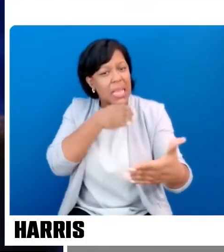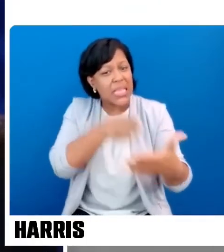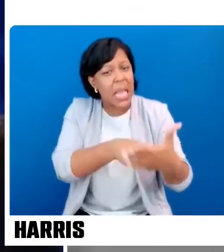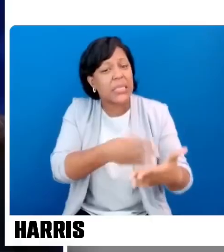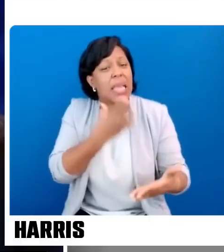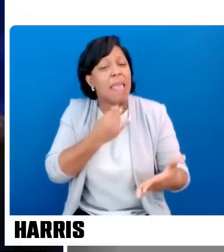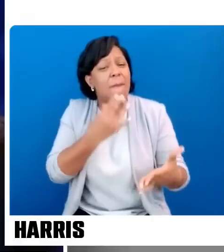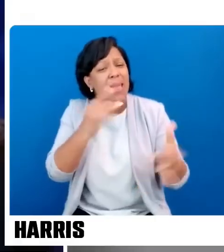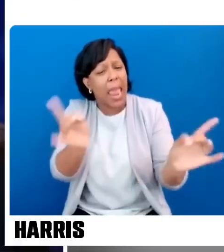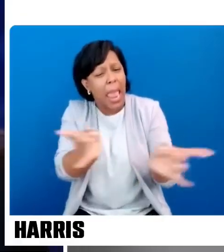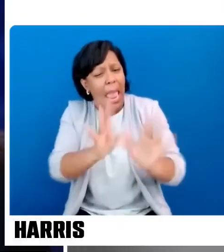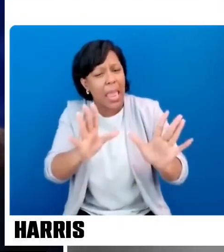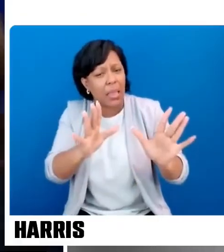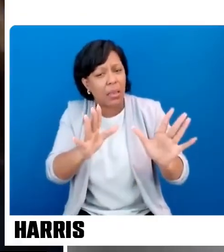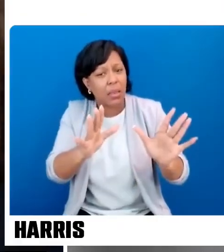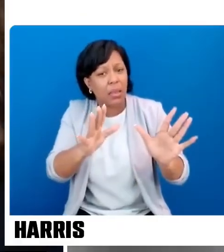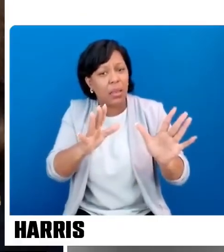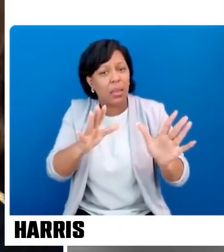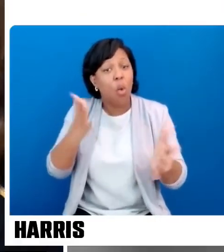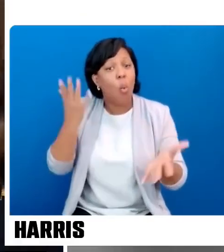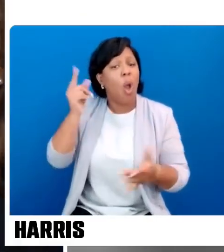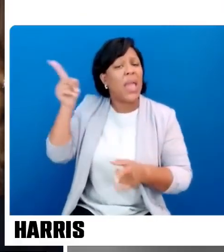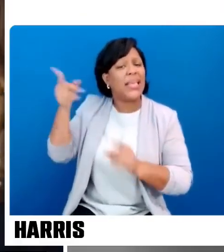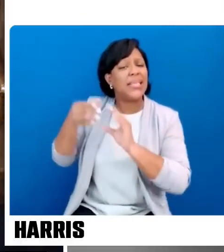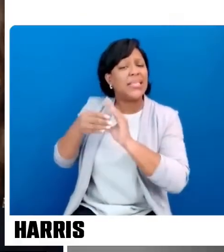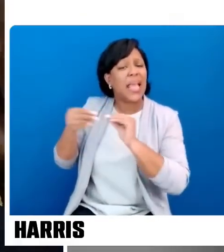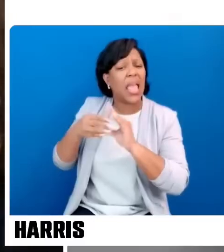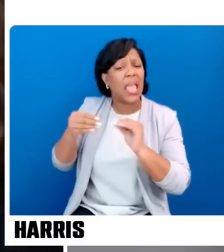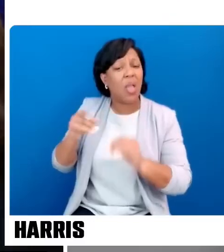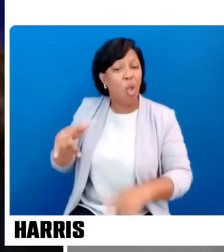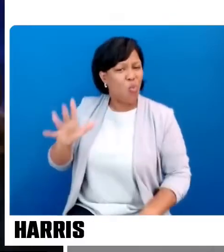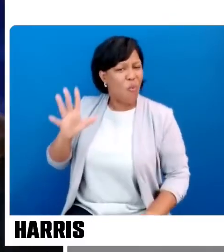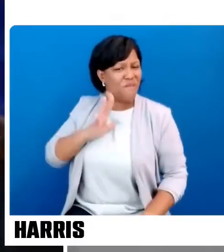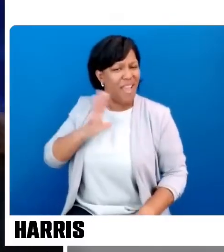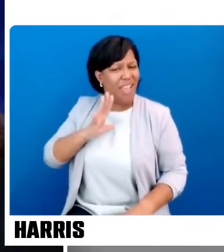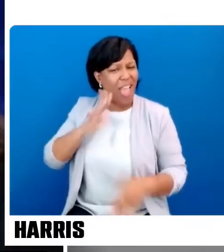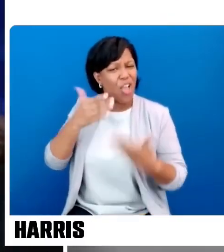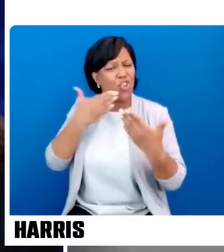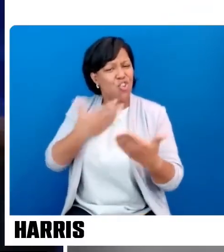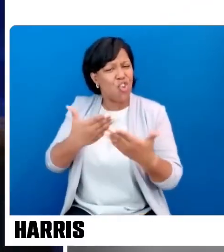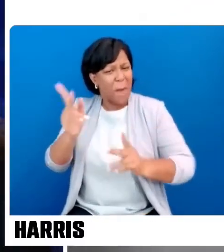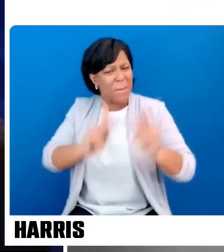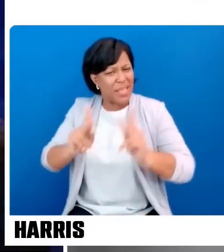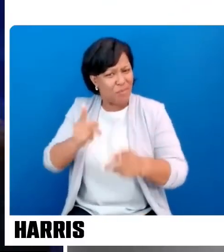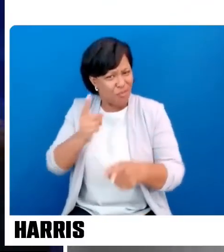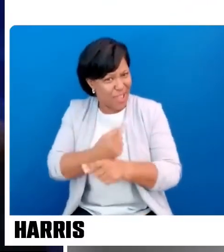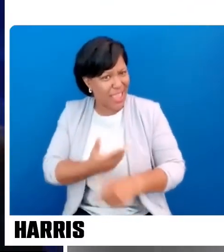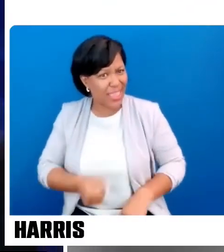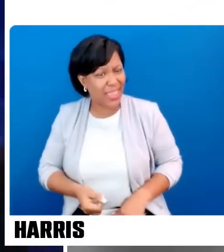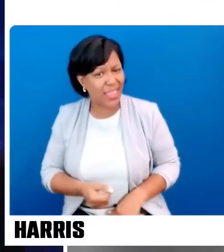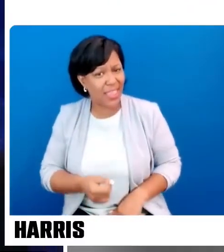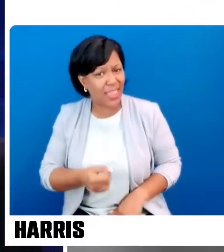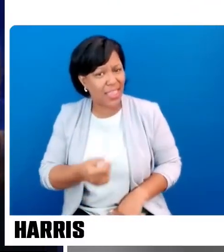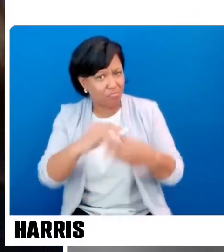each side. Let's remember that when it came to the Proud Boys, a militia, the